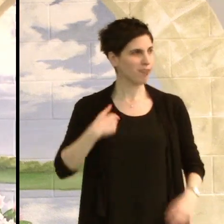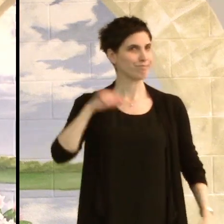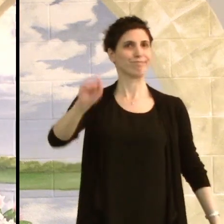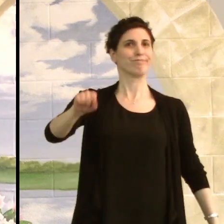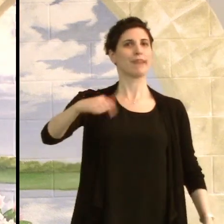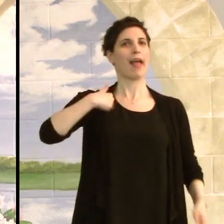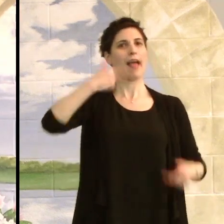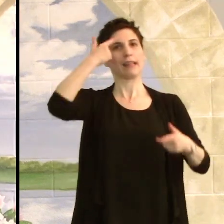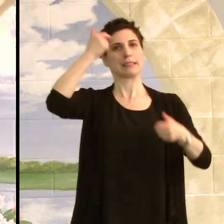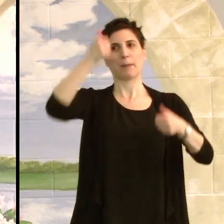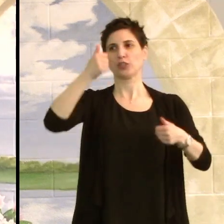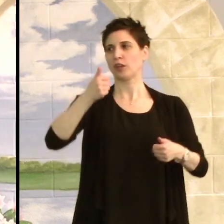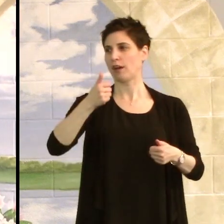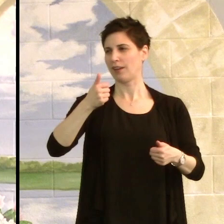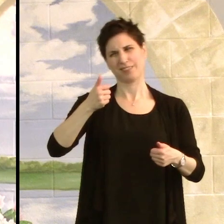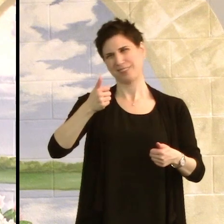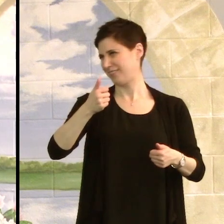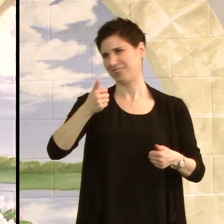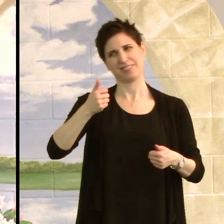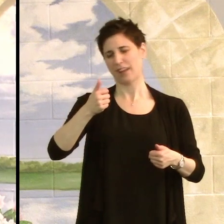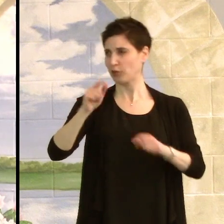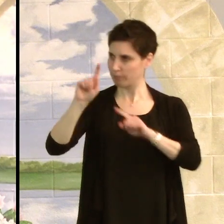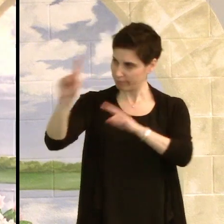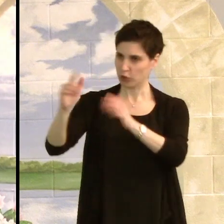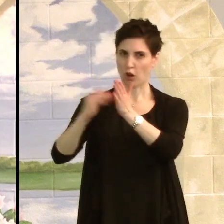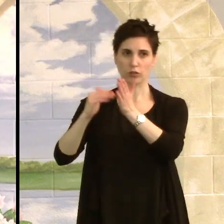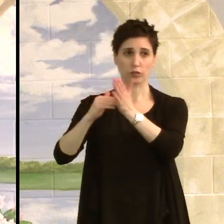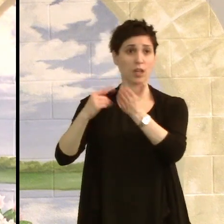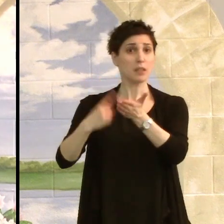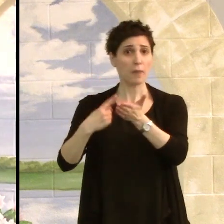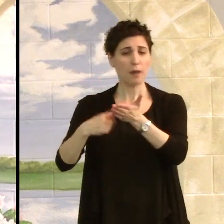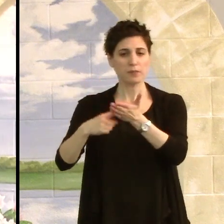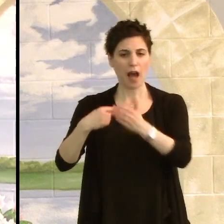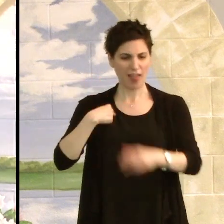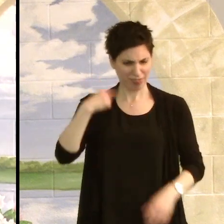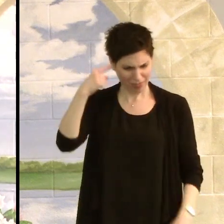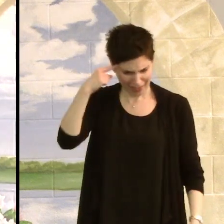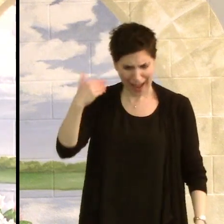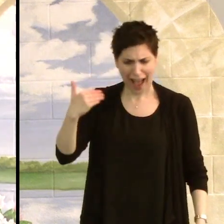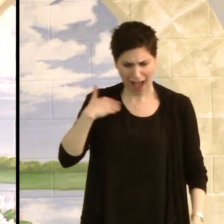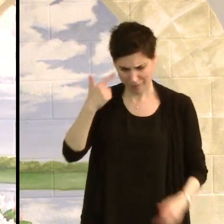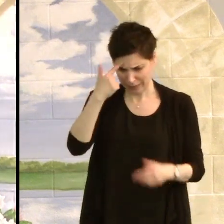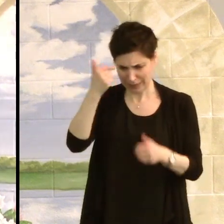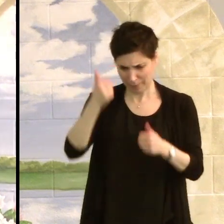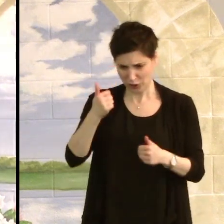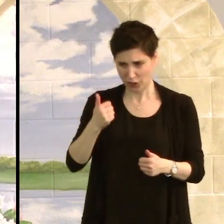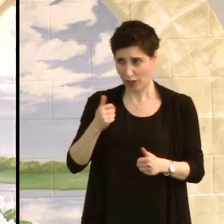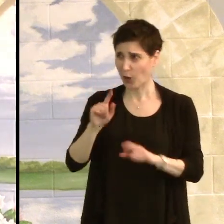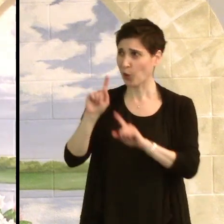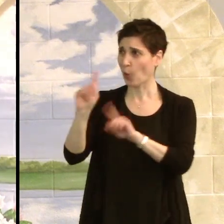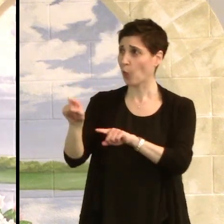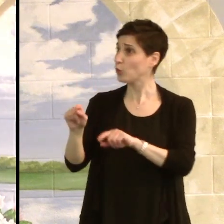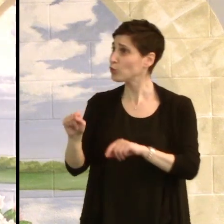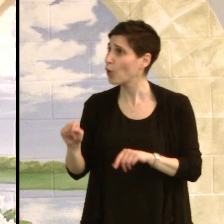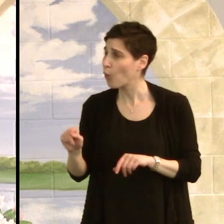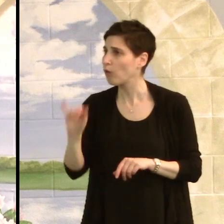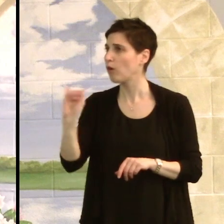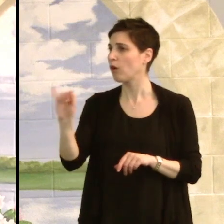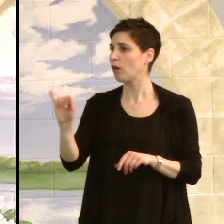Some people can think they have dementia when they don't. And sometimes the reverse is